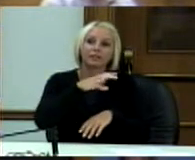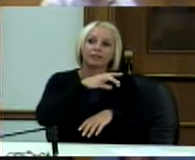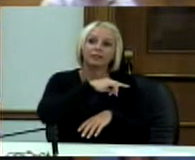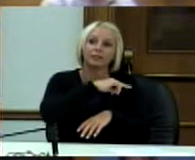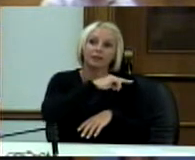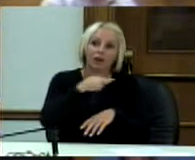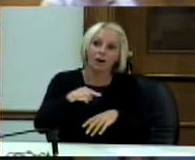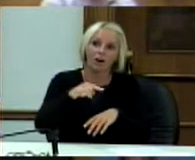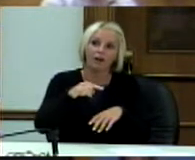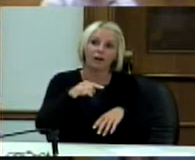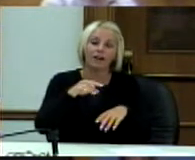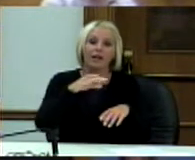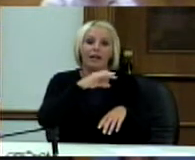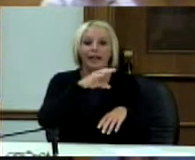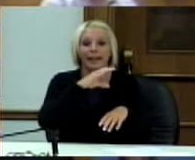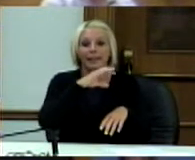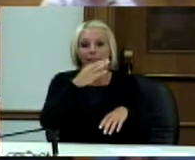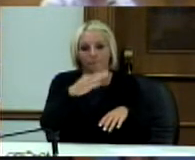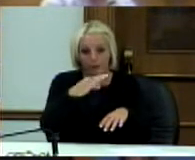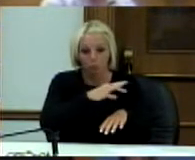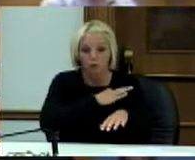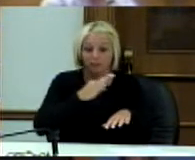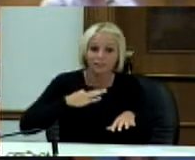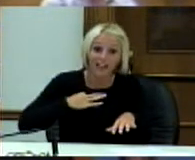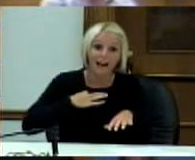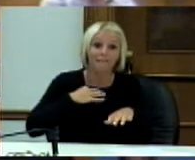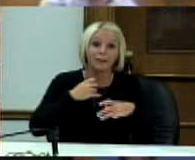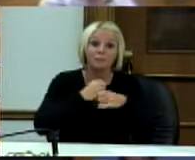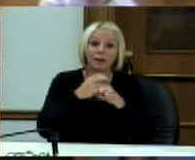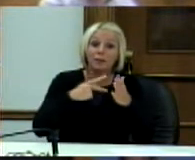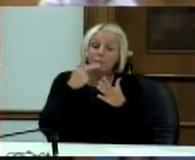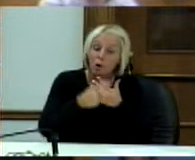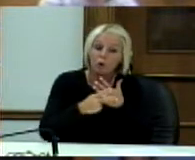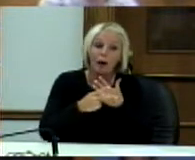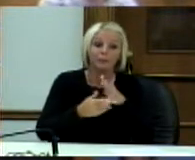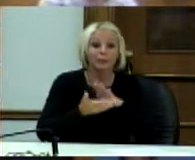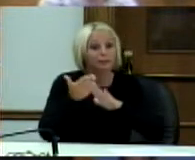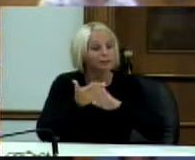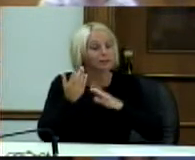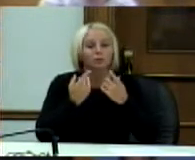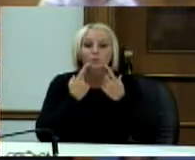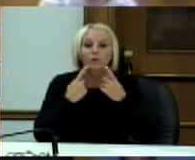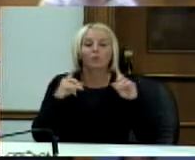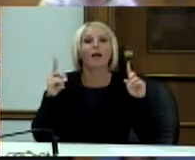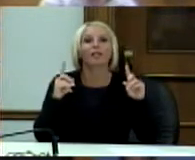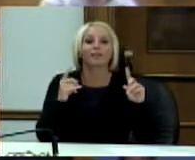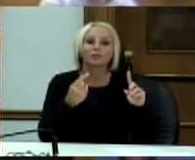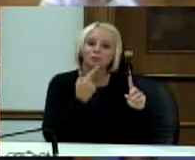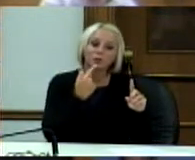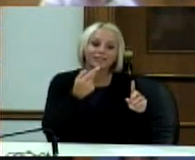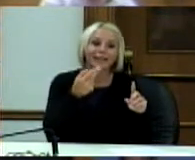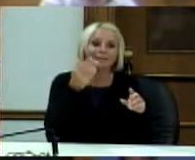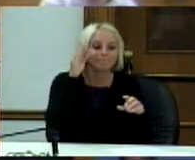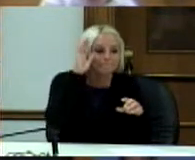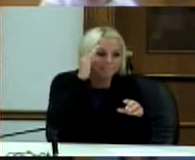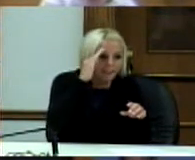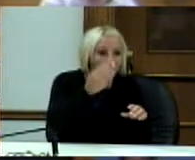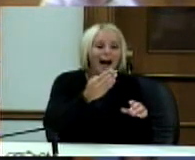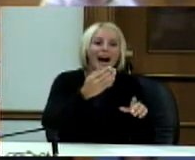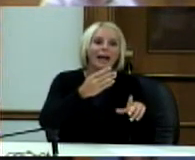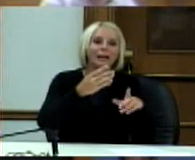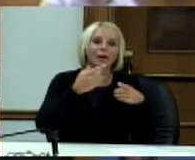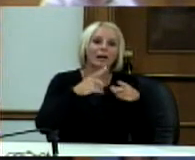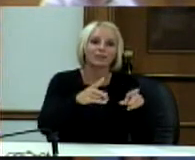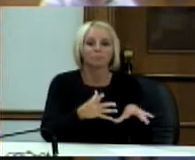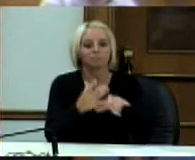and other Faribault Public School staff that have made that program what it is, and it's going really well. Just say hi to them as they're